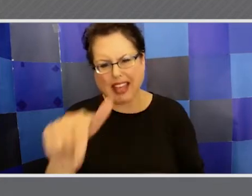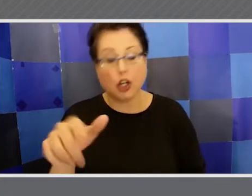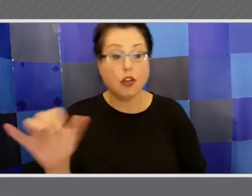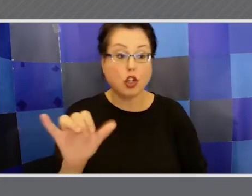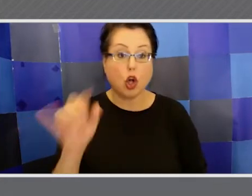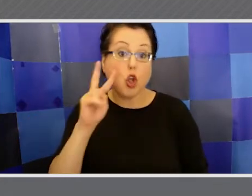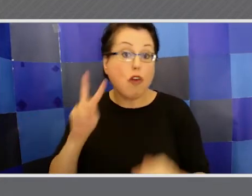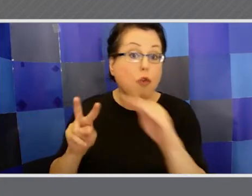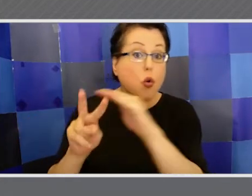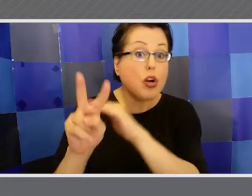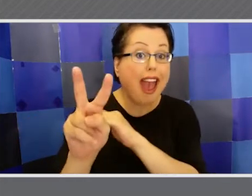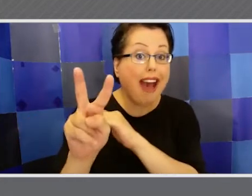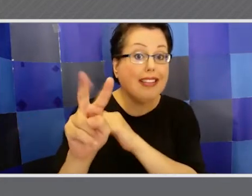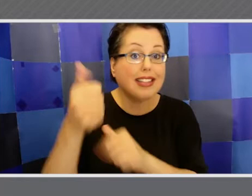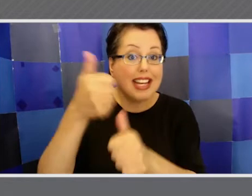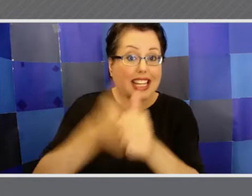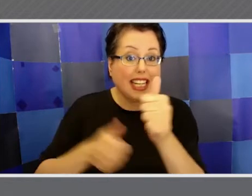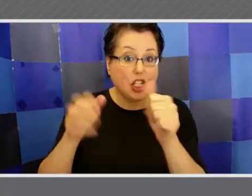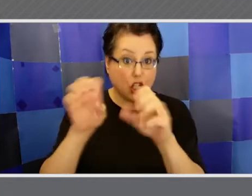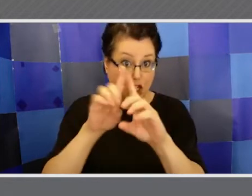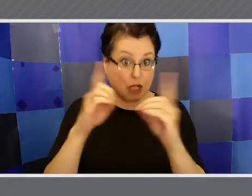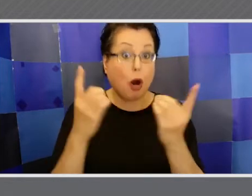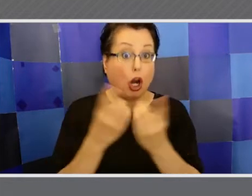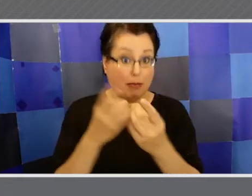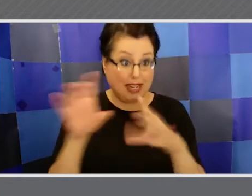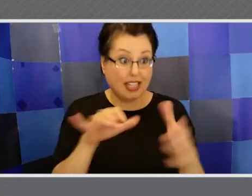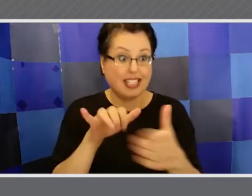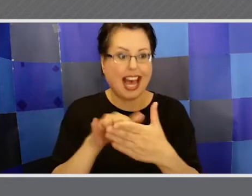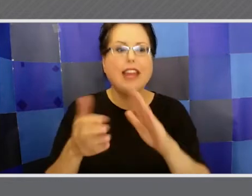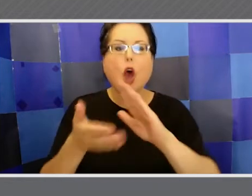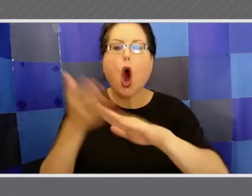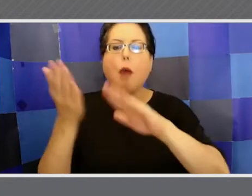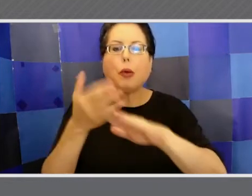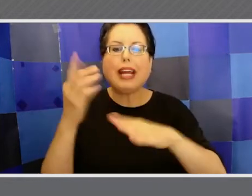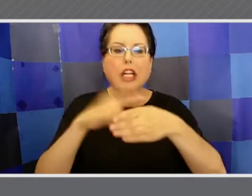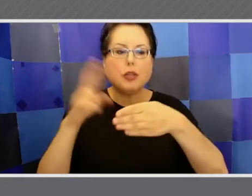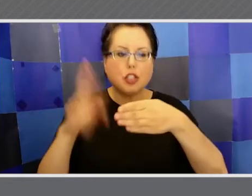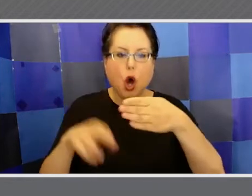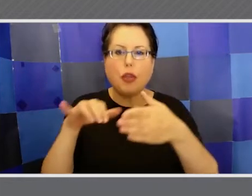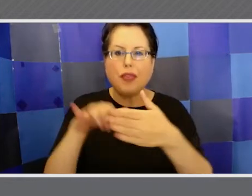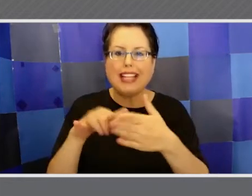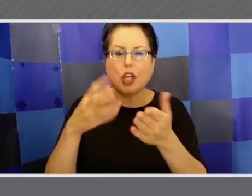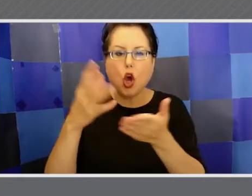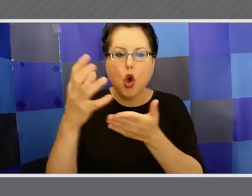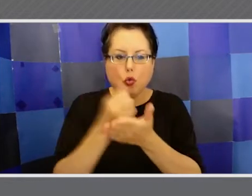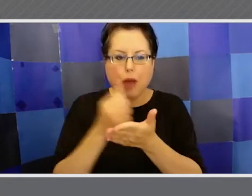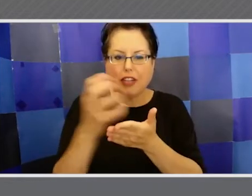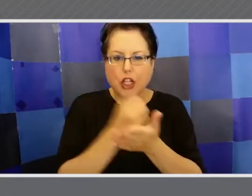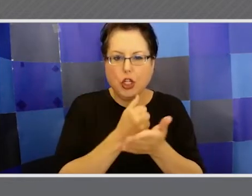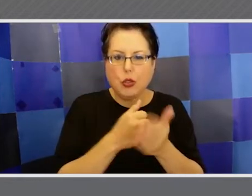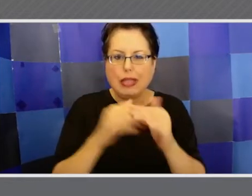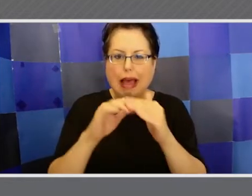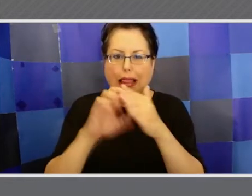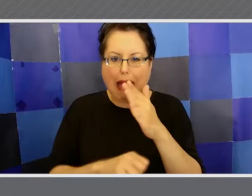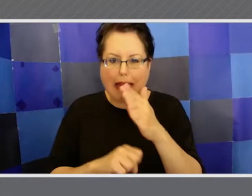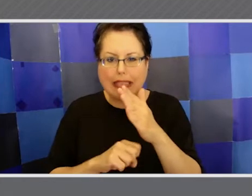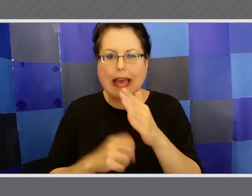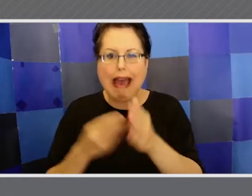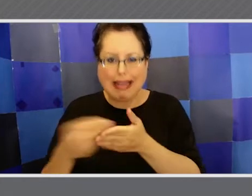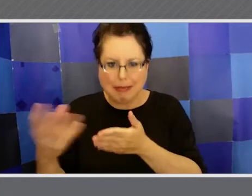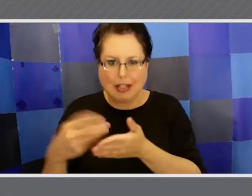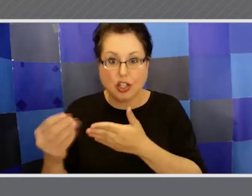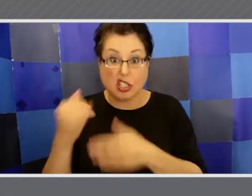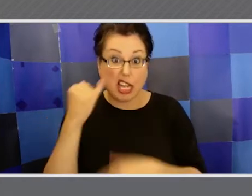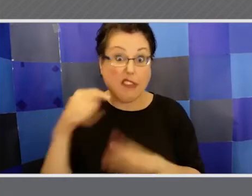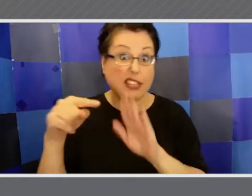by department. I've already mentioned the operating result is revenues less expenditures. If it is a negative number, then we have